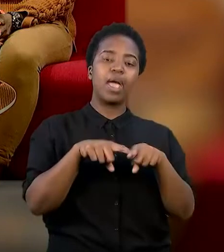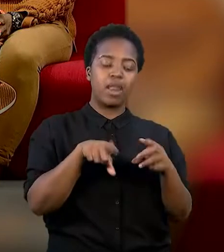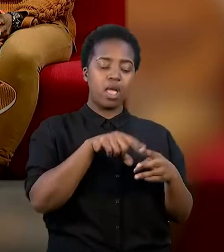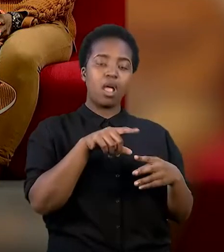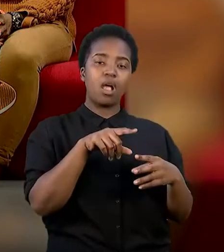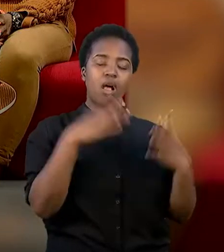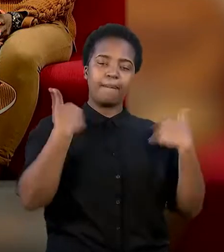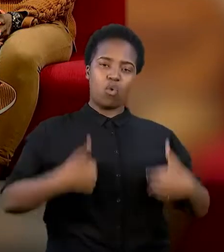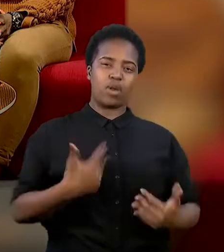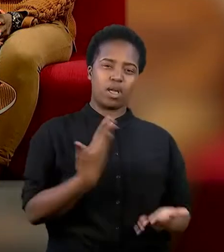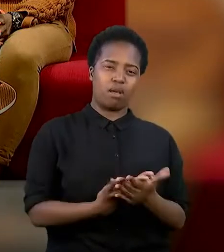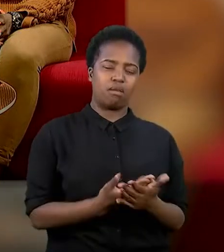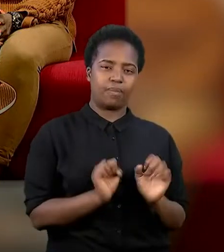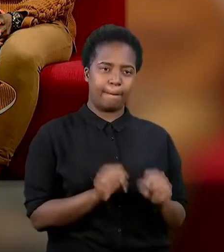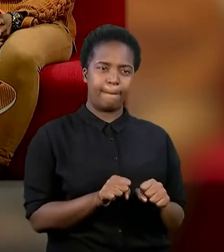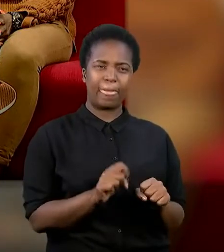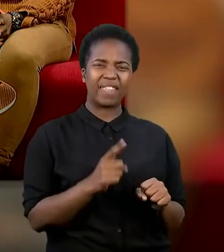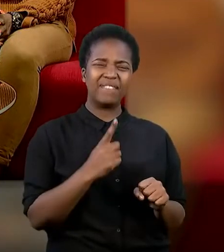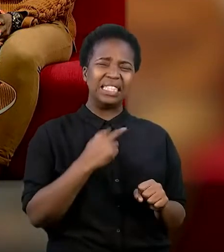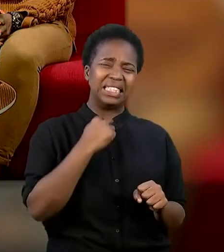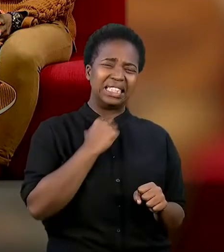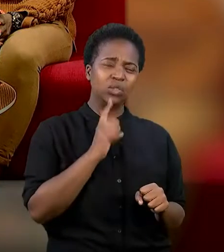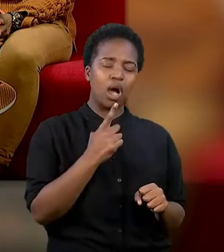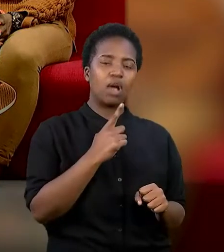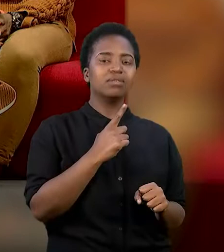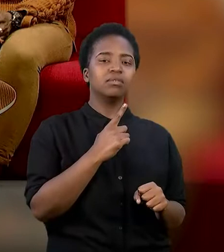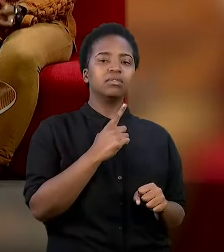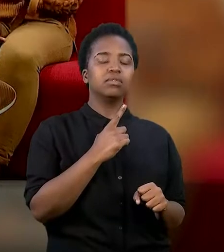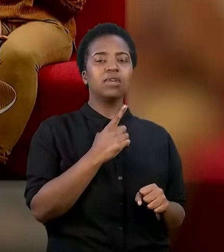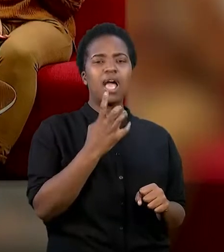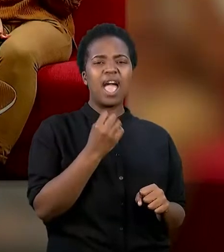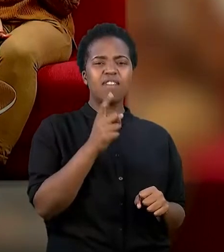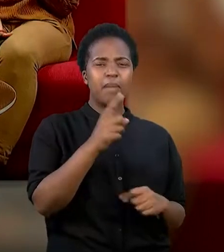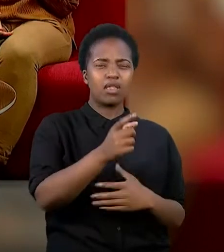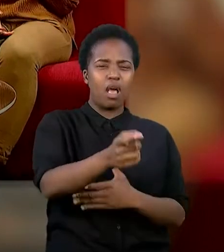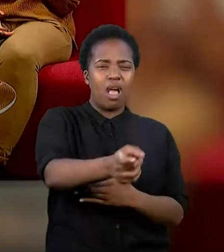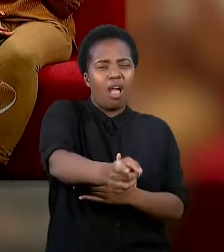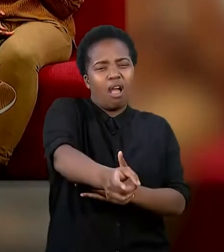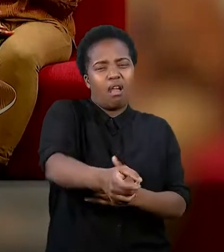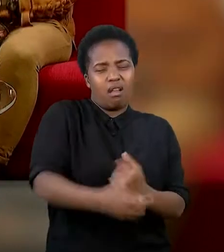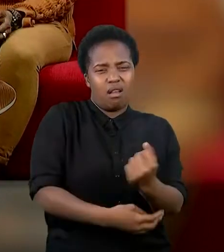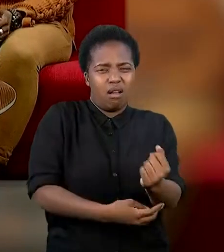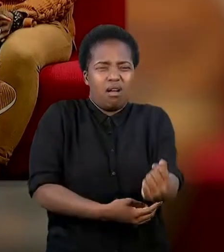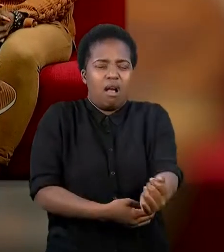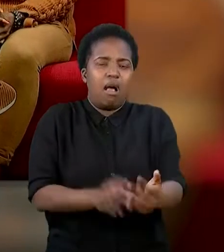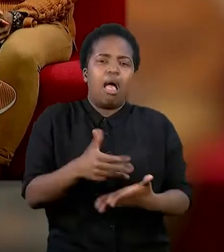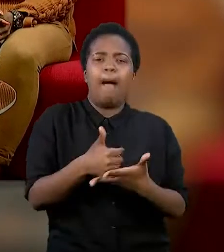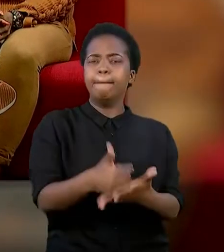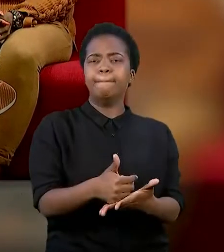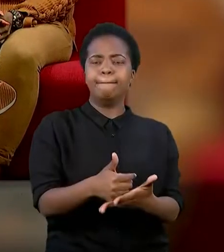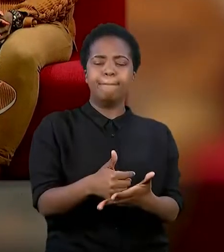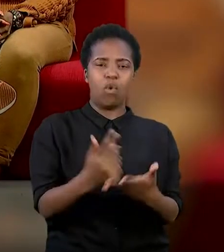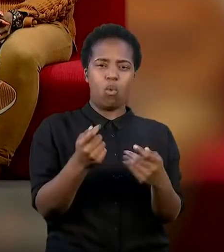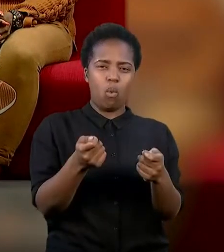depending on what your lesion will allow. And what it won't allow, hopefully you've got a community or someone to help you at home, some loving family